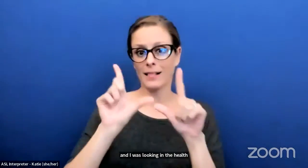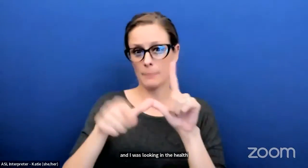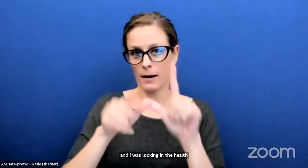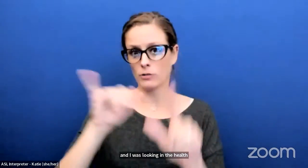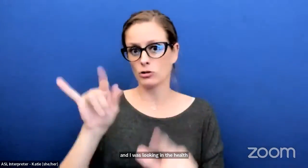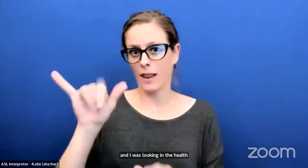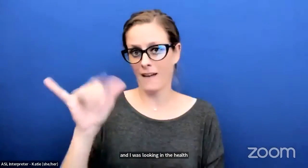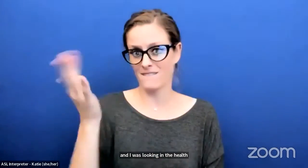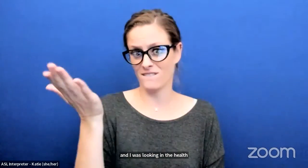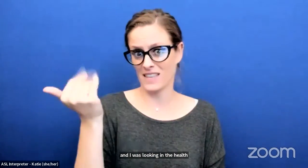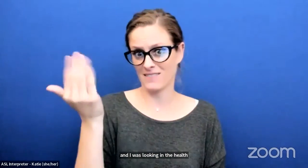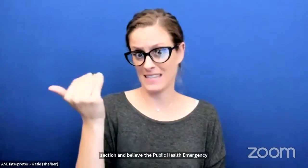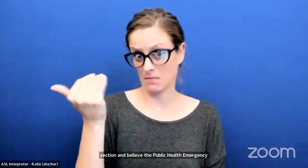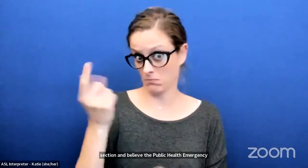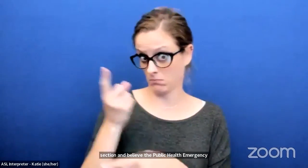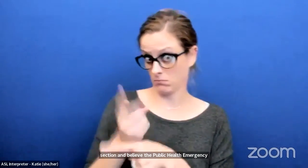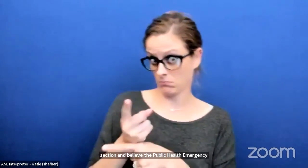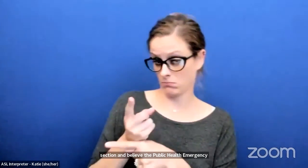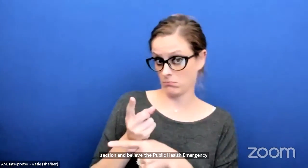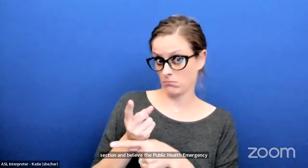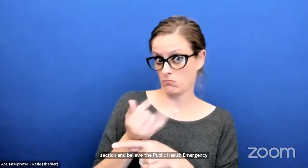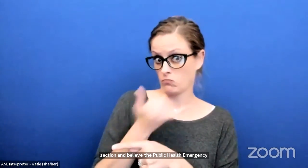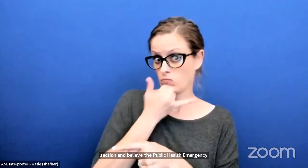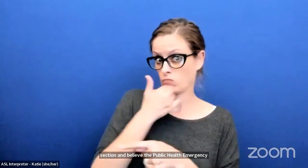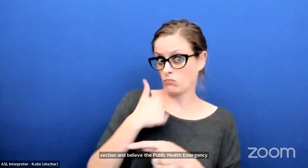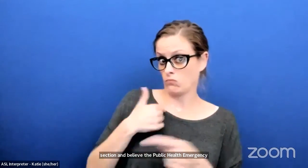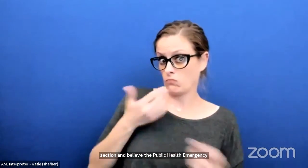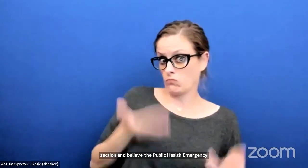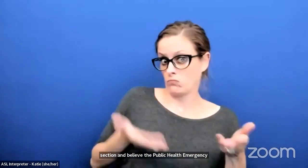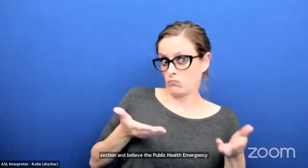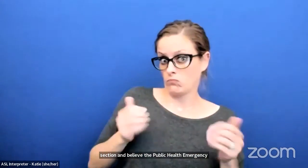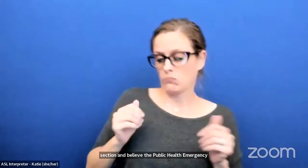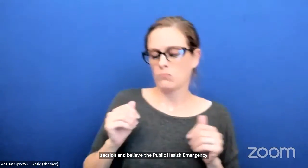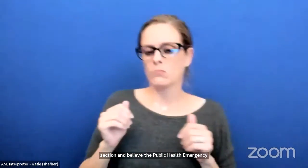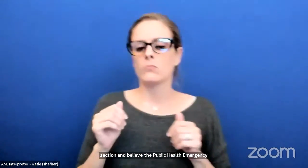15th, if I'm not mistaken. And as we know, many of the